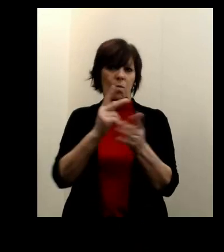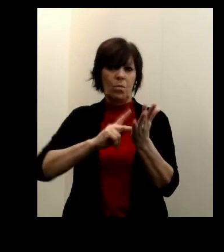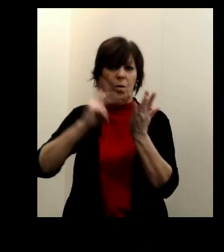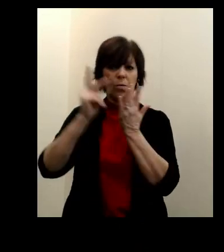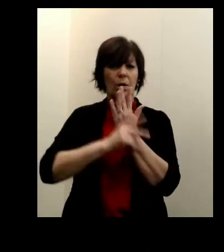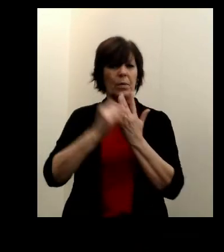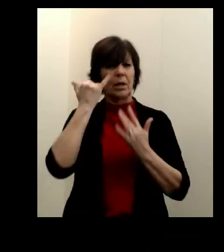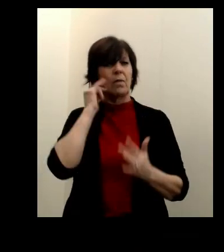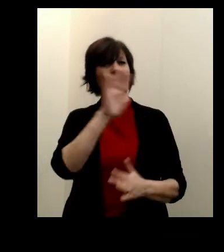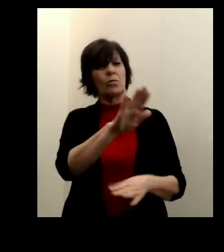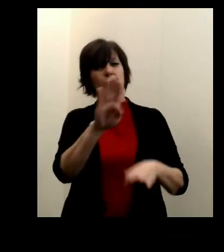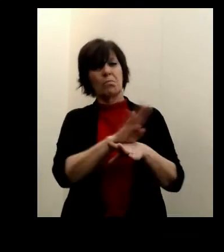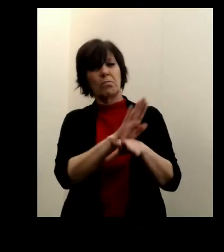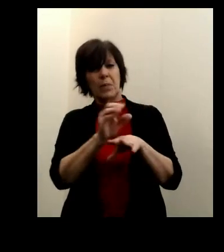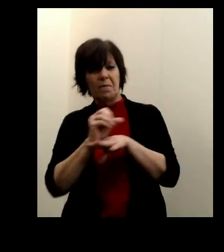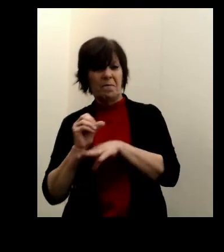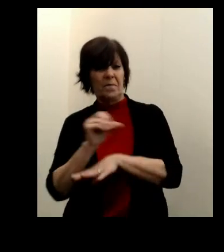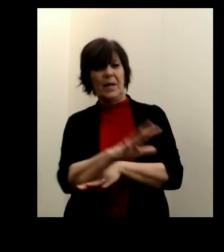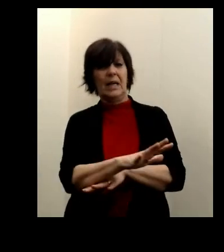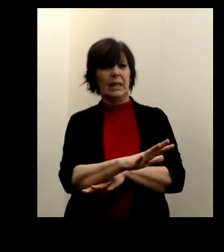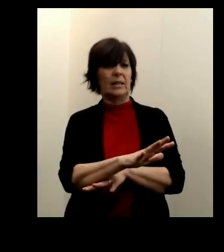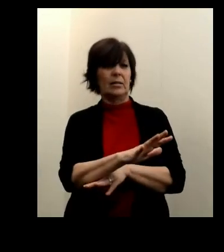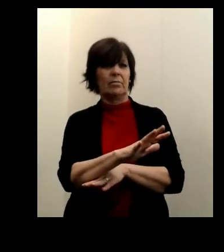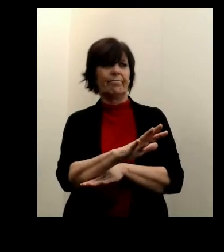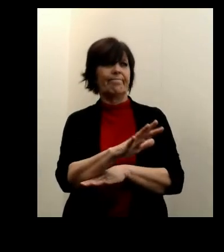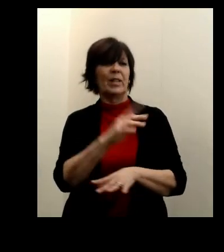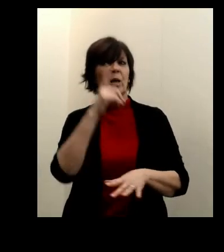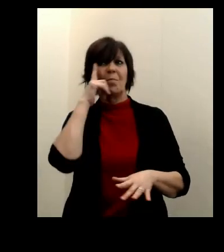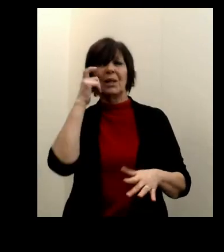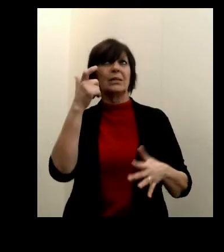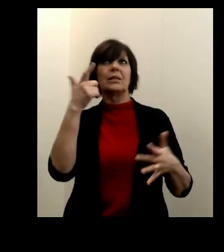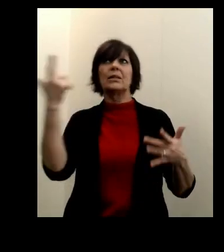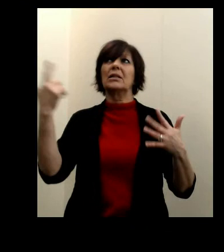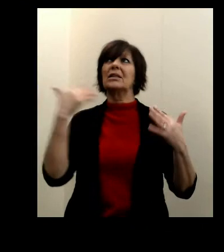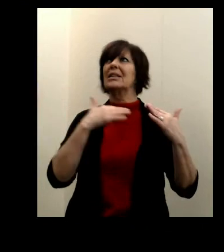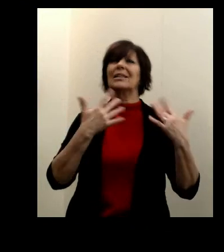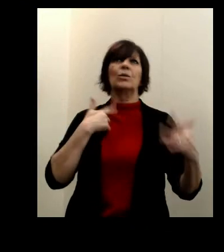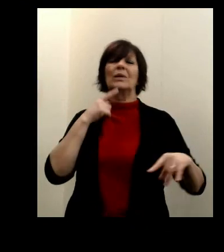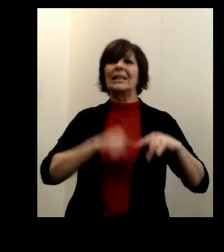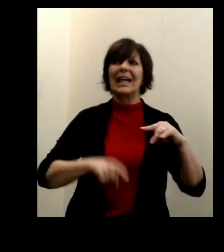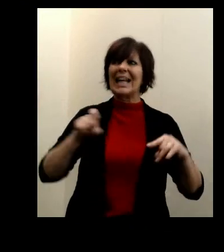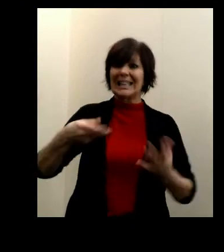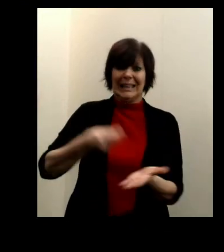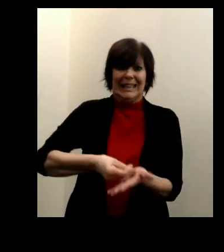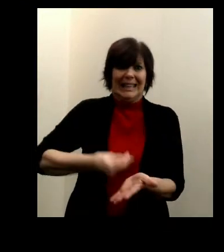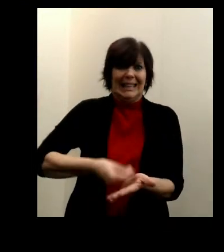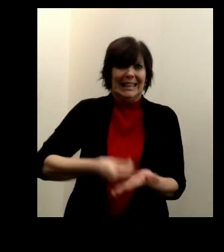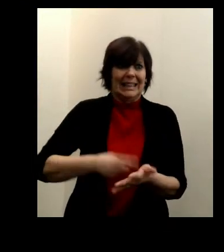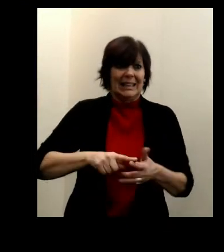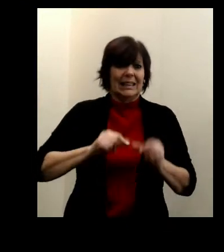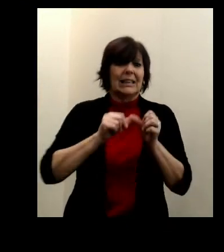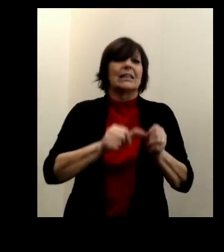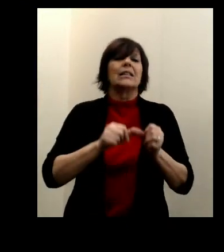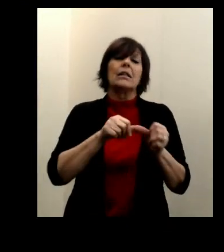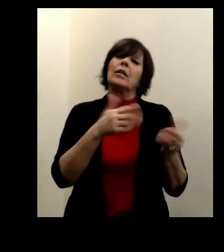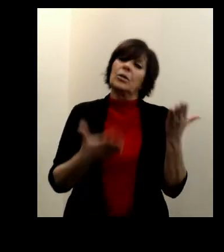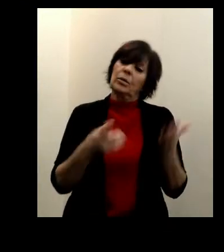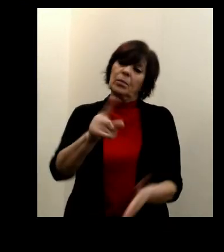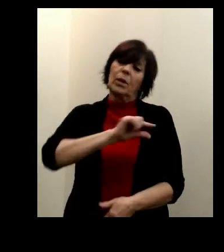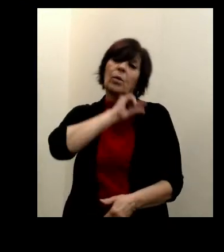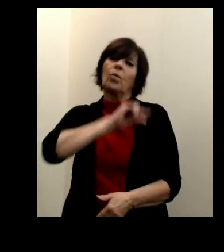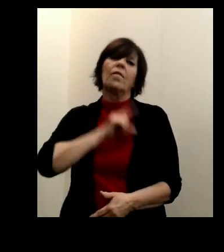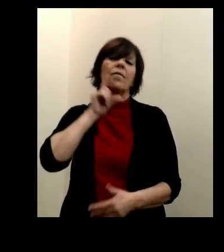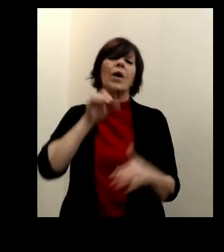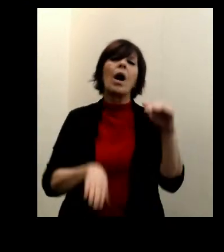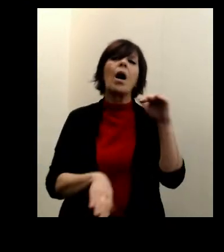negatively affected by COVID-19 restrictions or on commerce, and you need working capital, you may qualify for up to